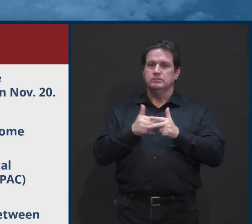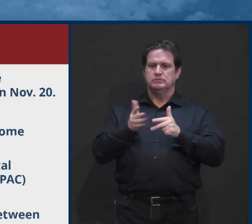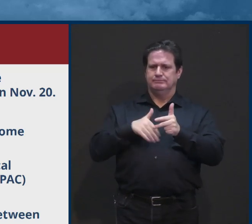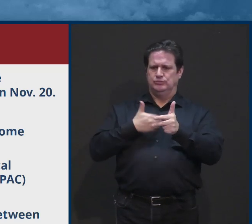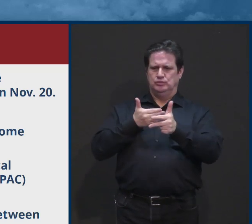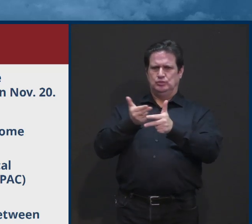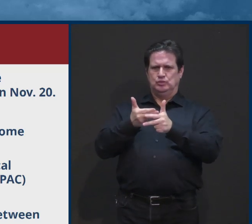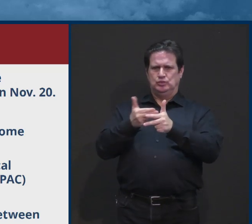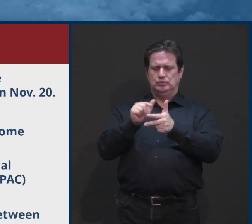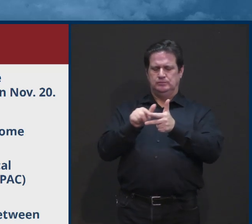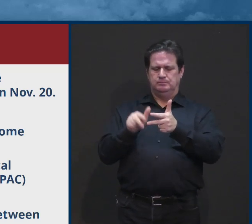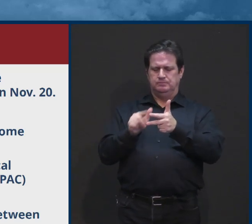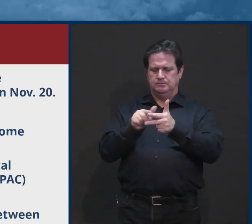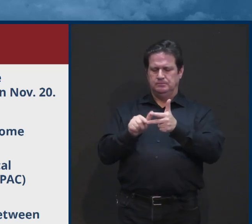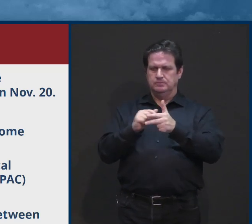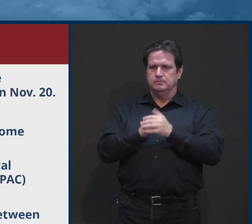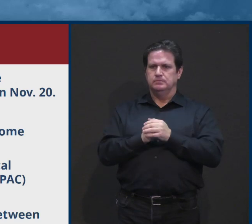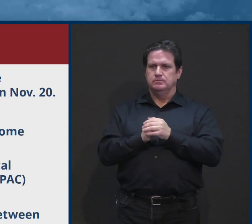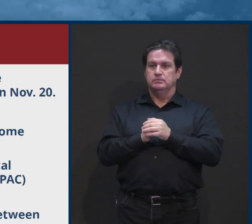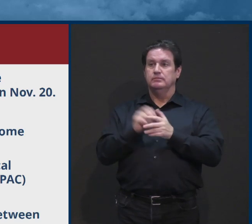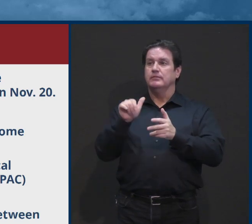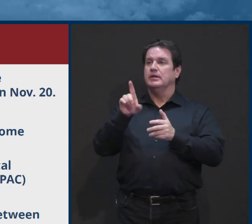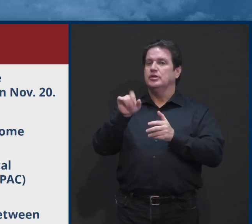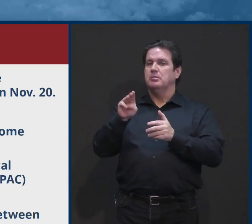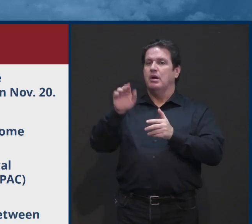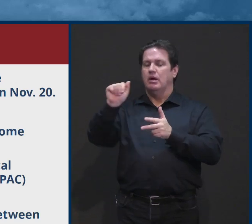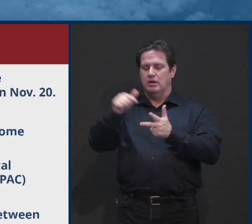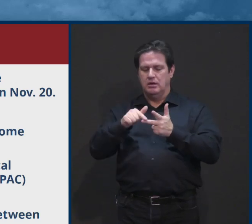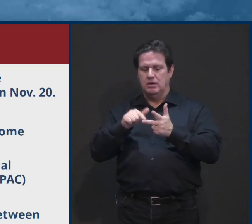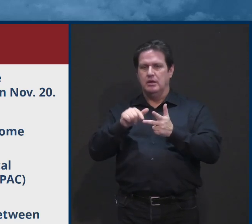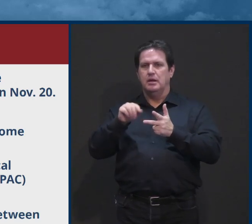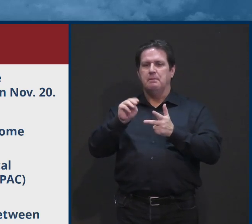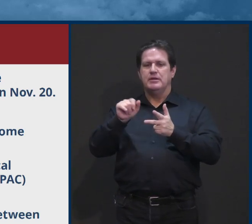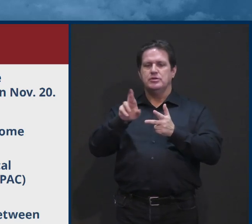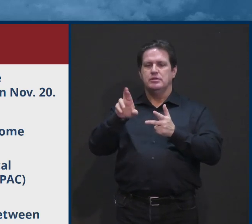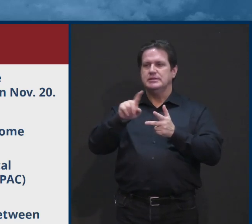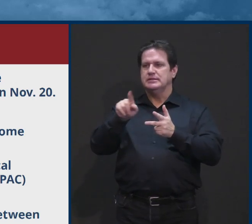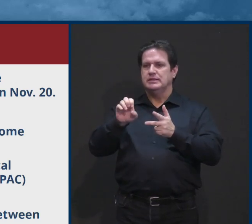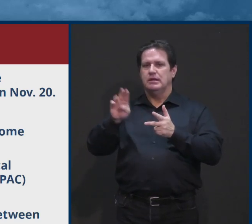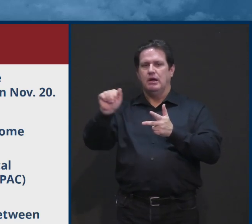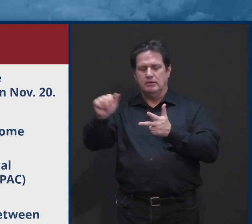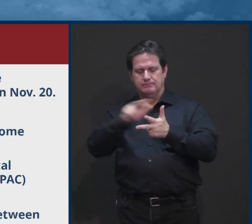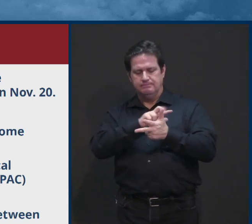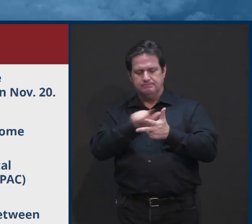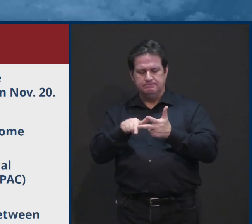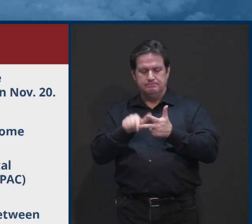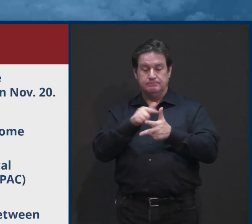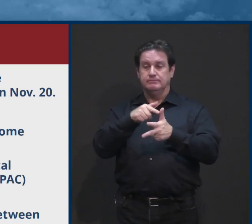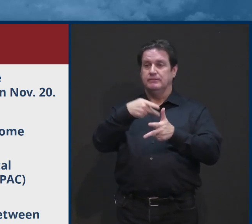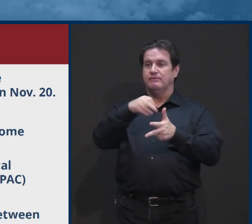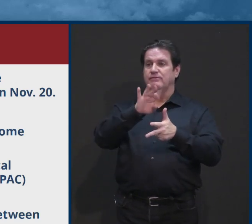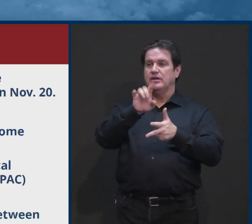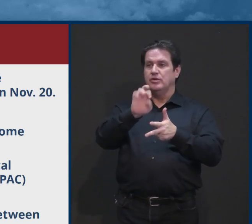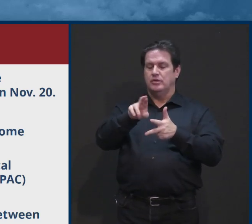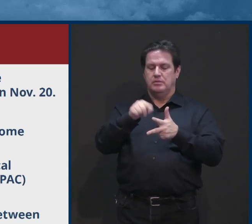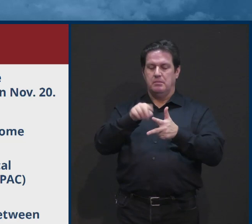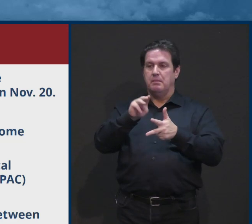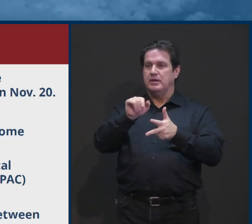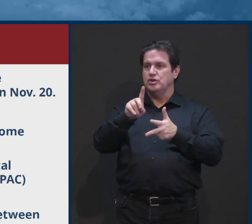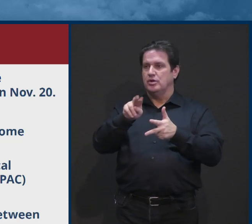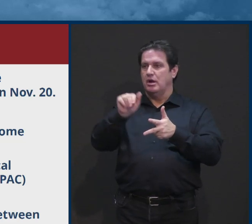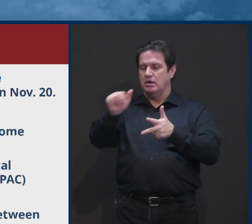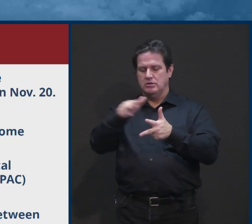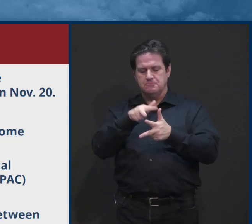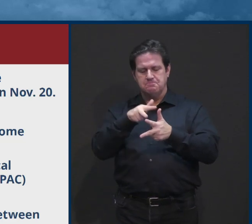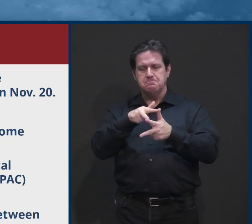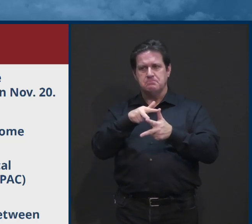behind, one from Moderna and one from AstraZeneca. The Pfizer one and the Moderna one have already